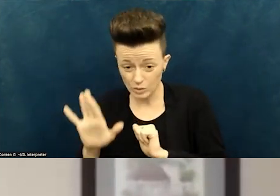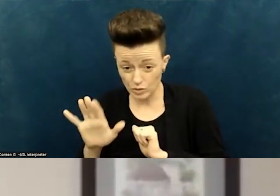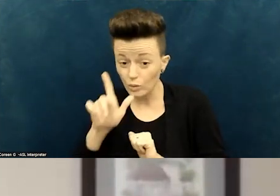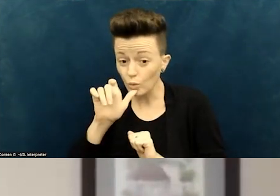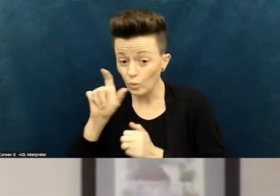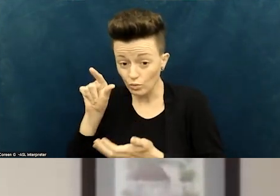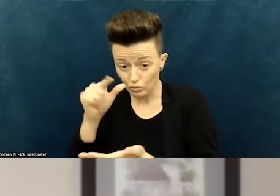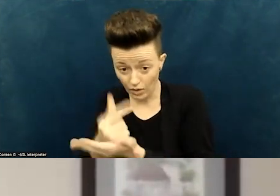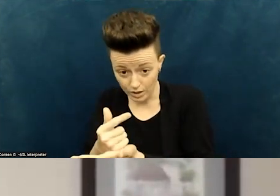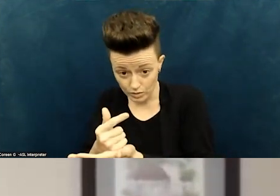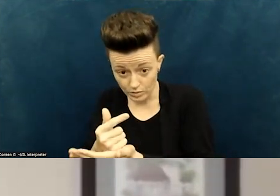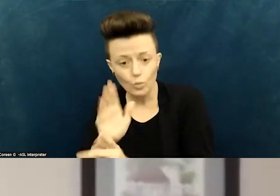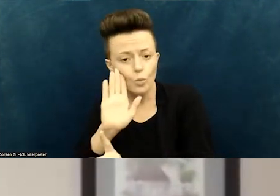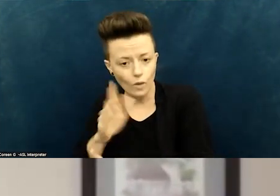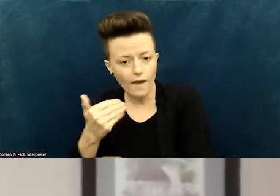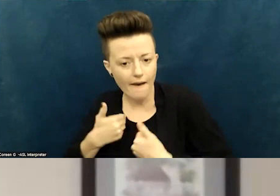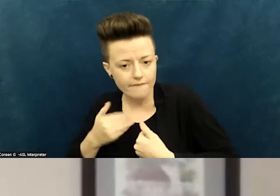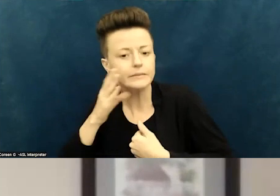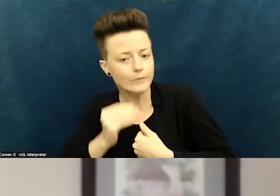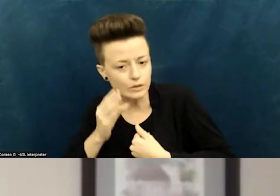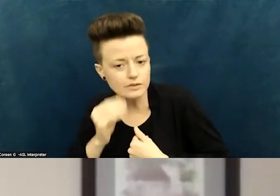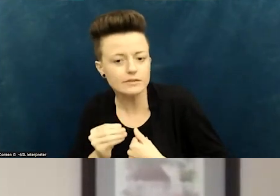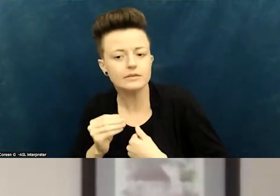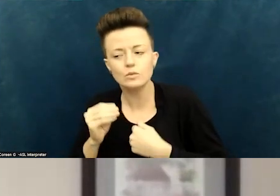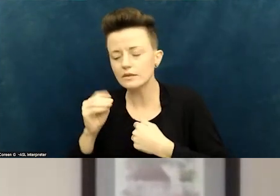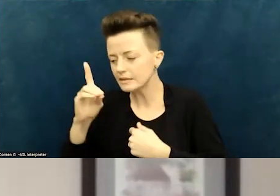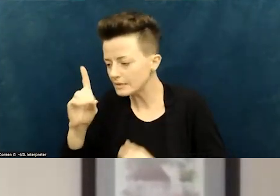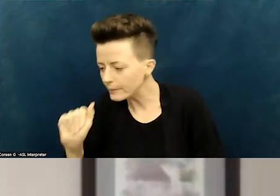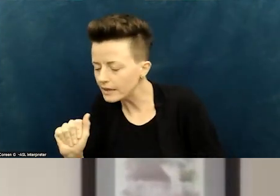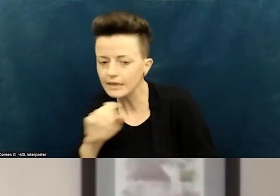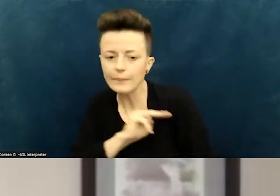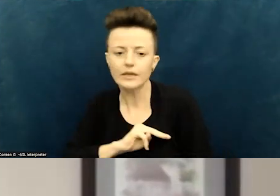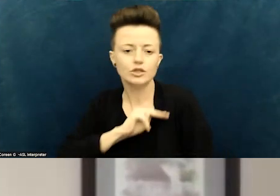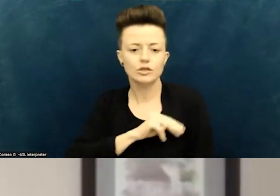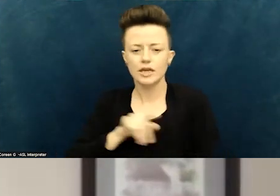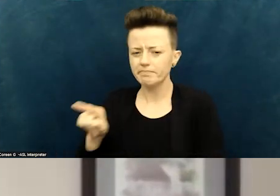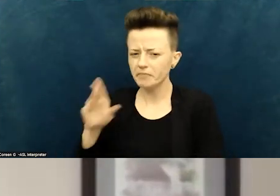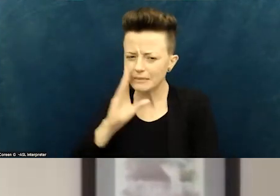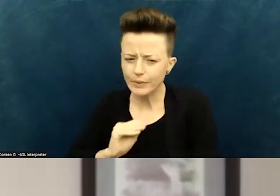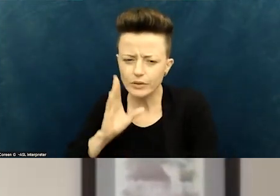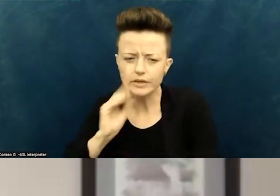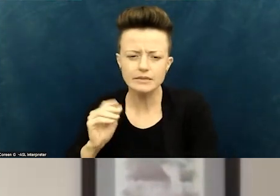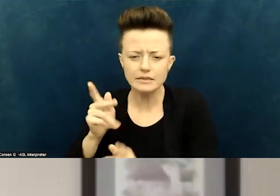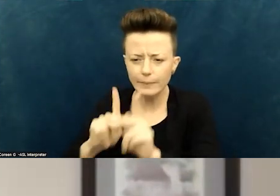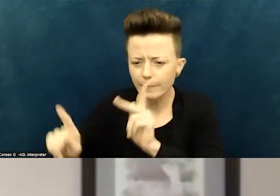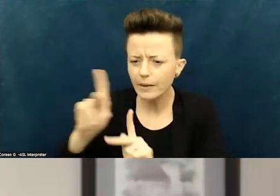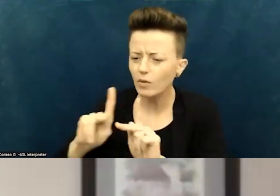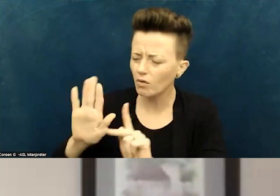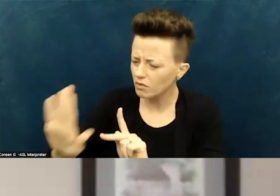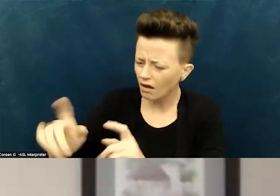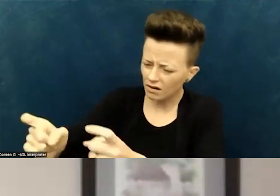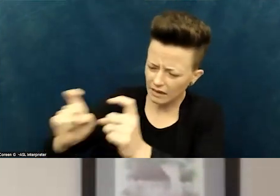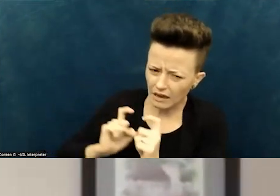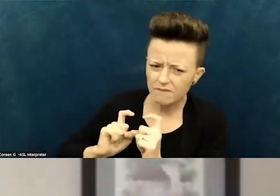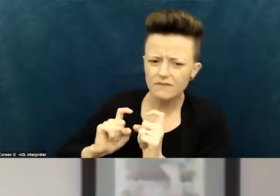and be able to think about it and be an advocate, because they've experienced the gifts of people with disabilities through the courses, and